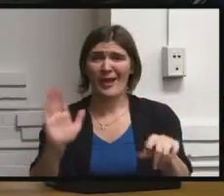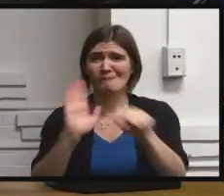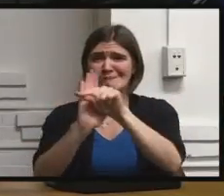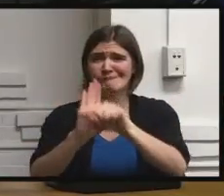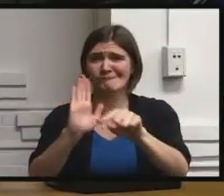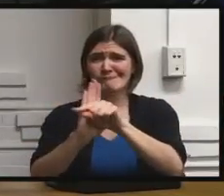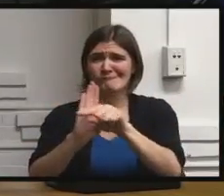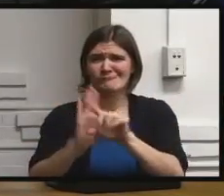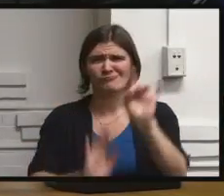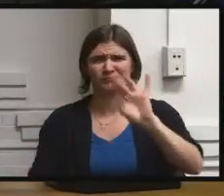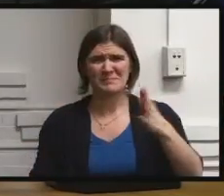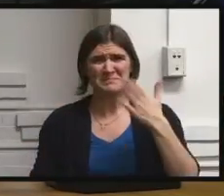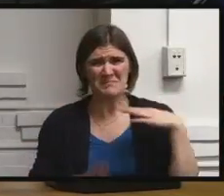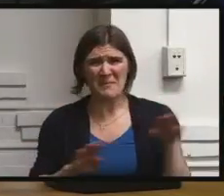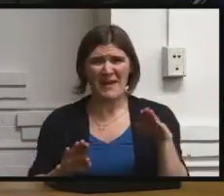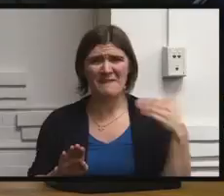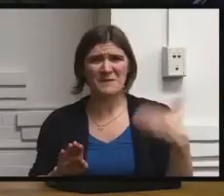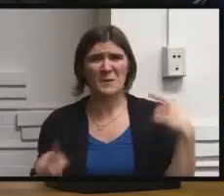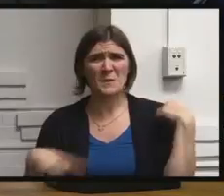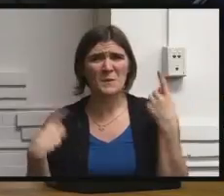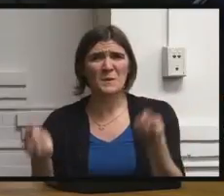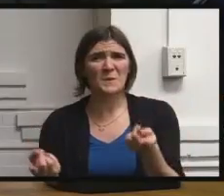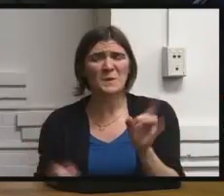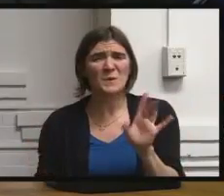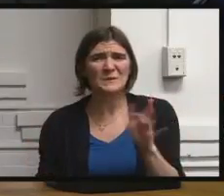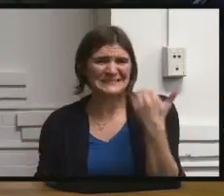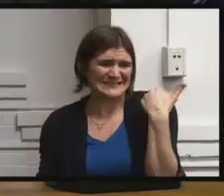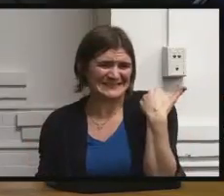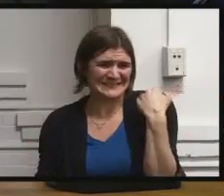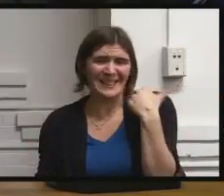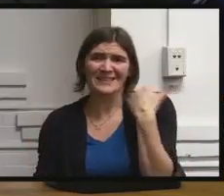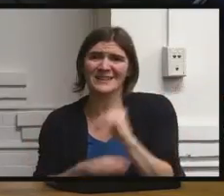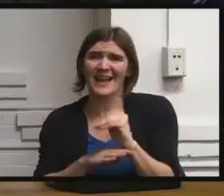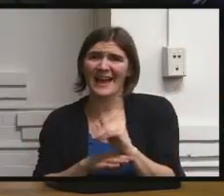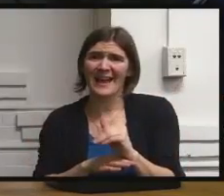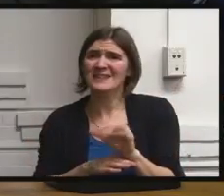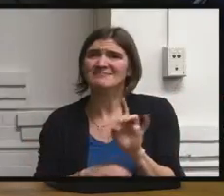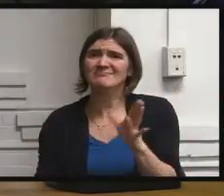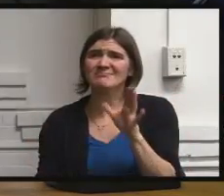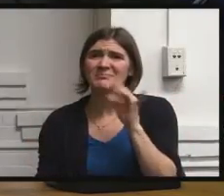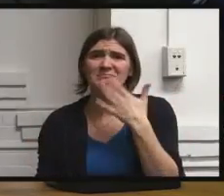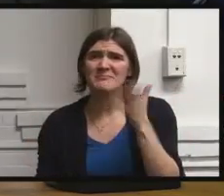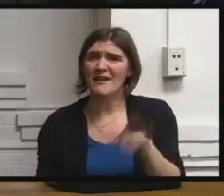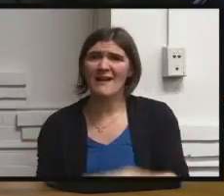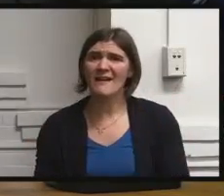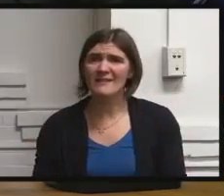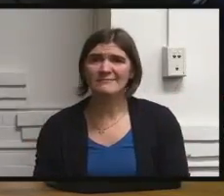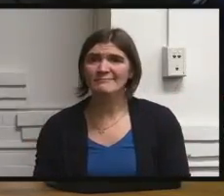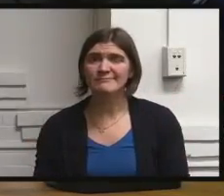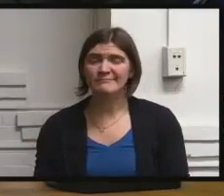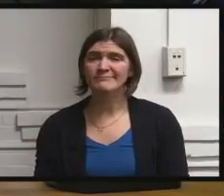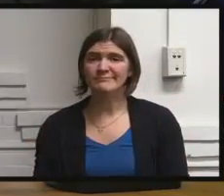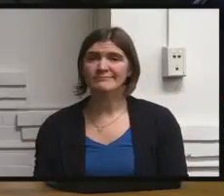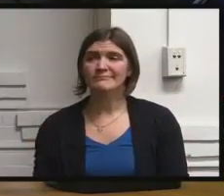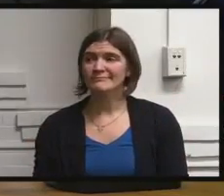than the destructive conduct that was wreaked on our community yesterday.